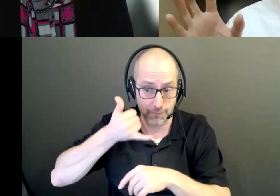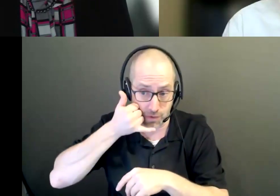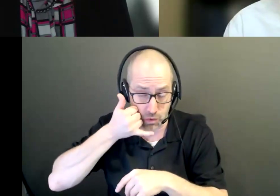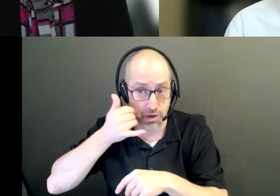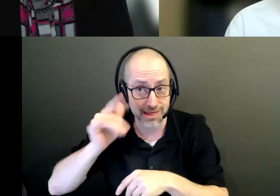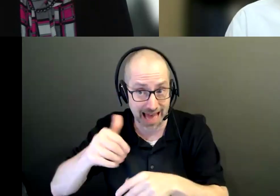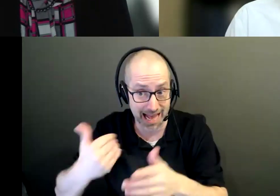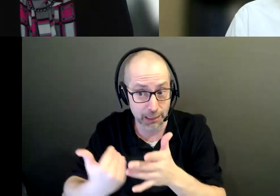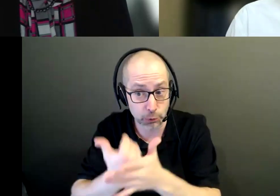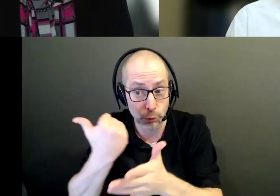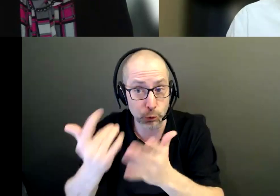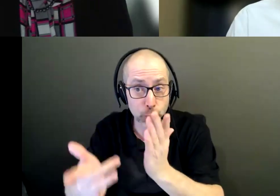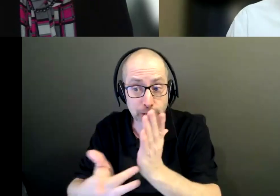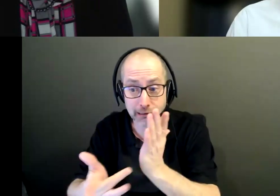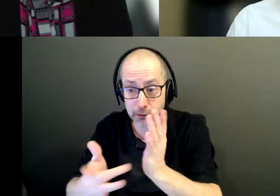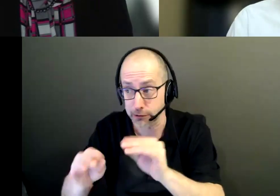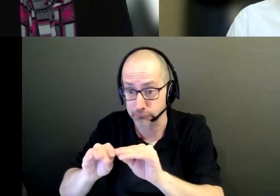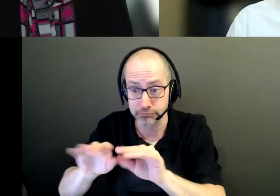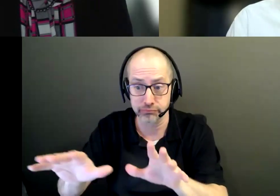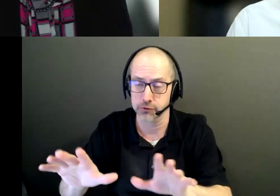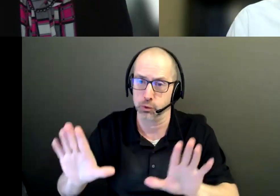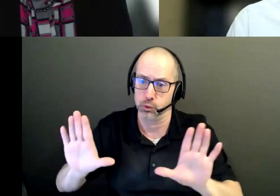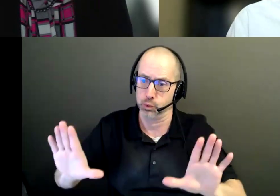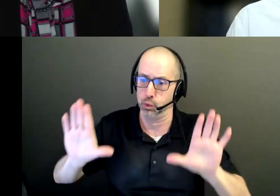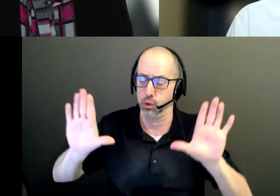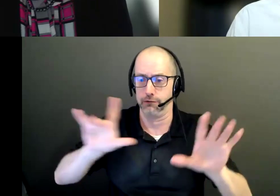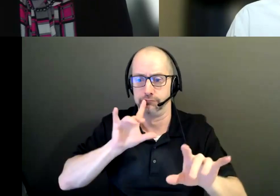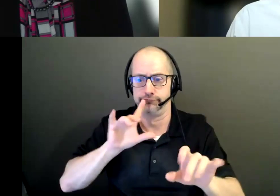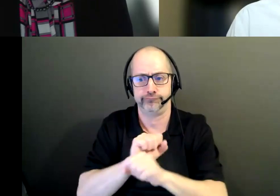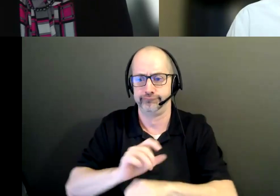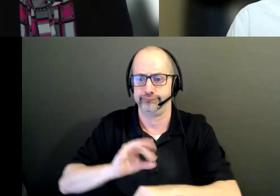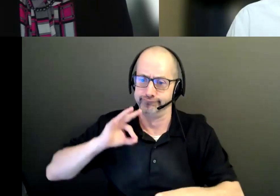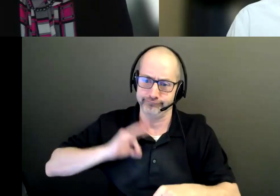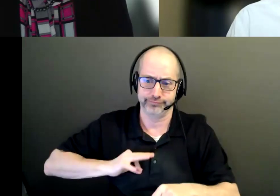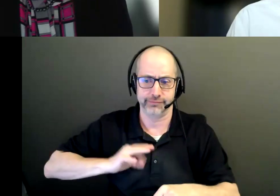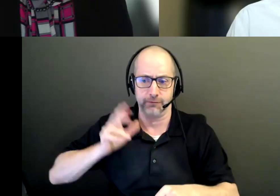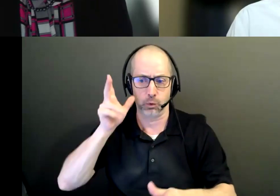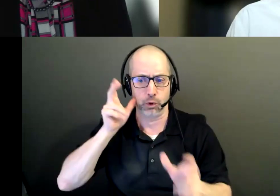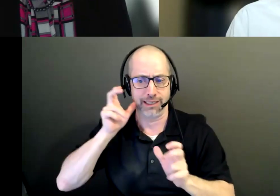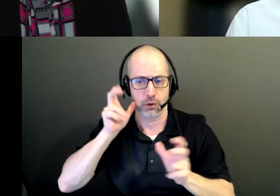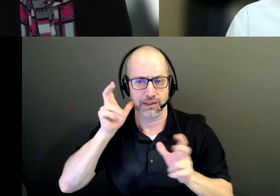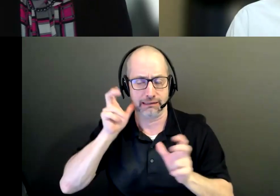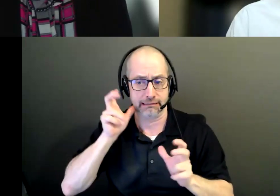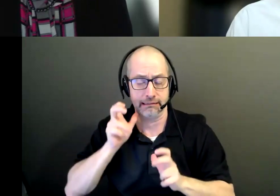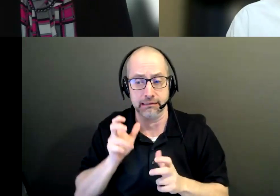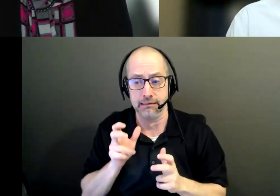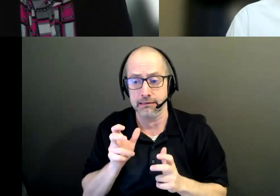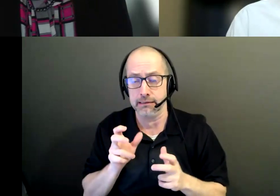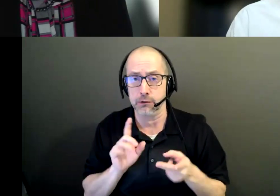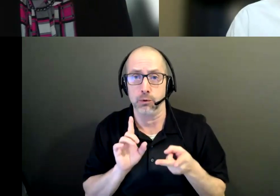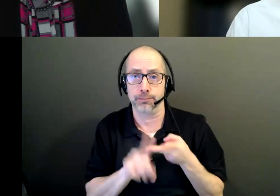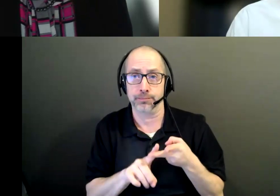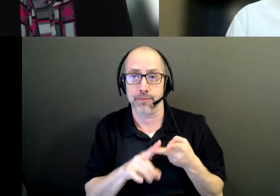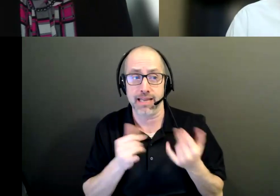just phenomenal. It makes a world of a difference in hearing. In terms of encouraging or